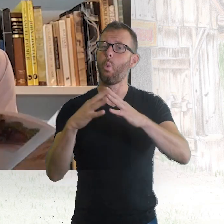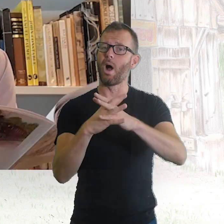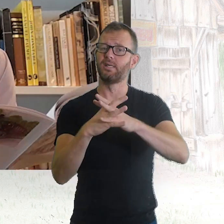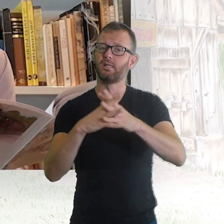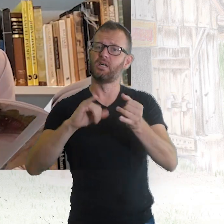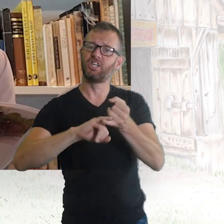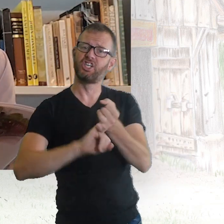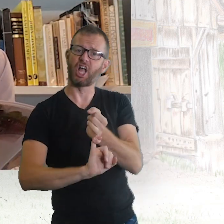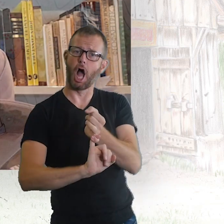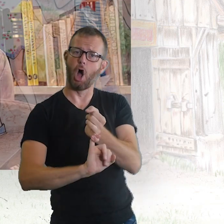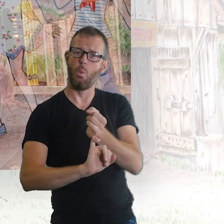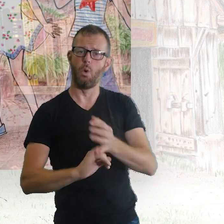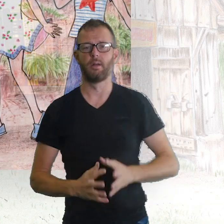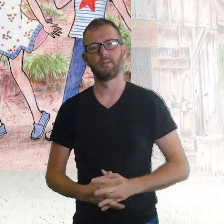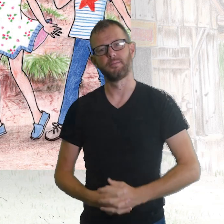West Stowe.